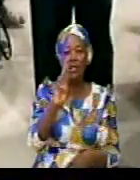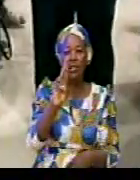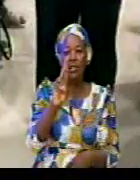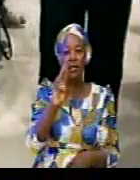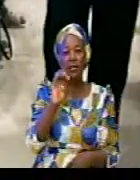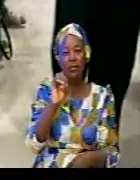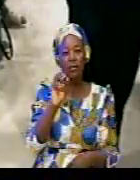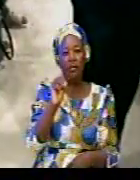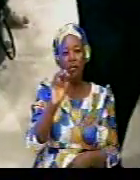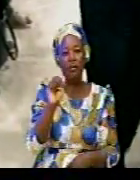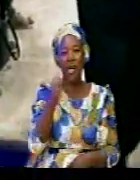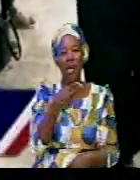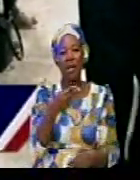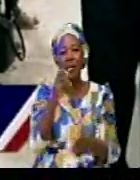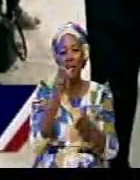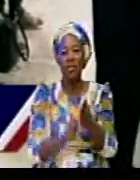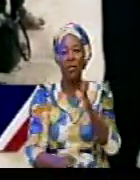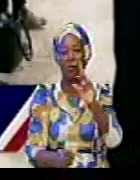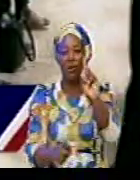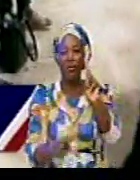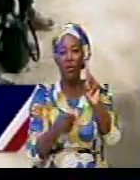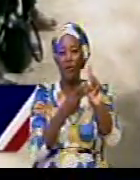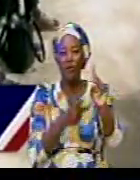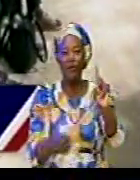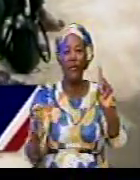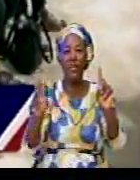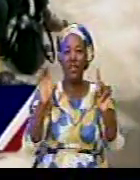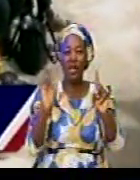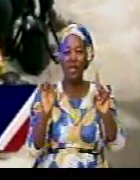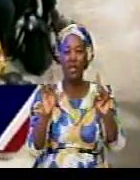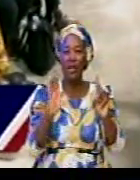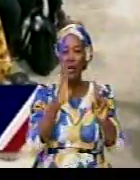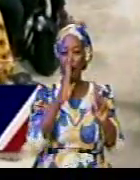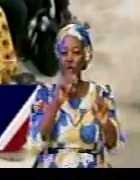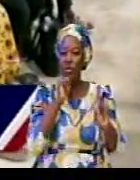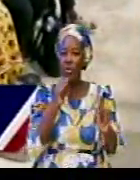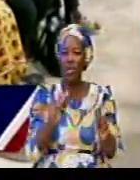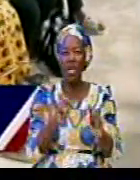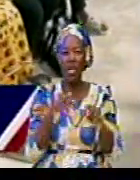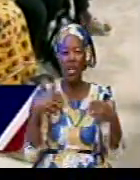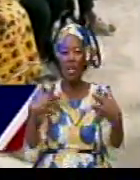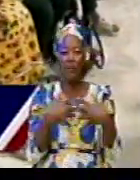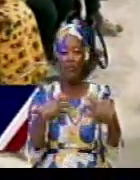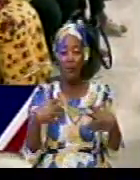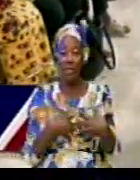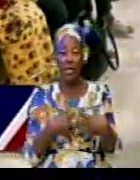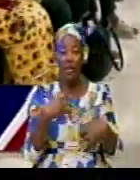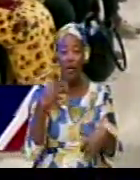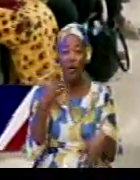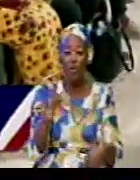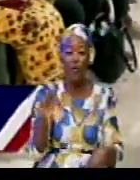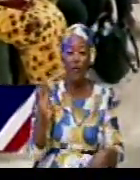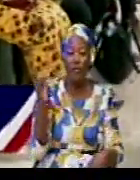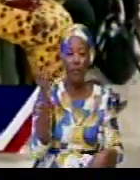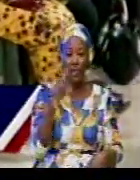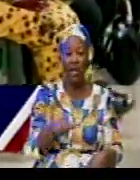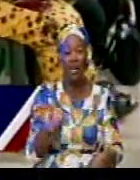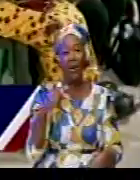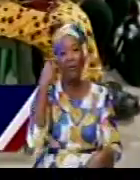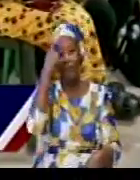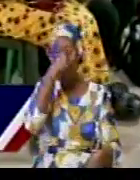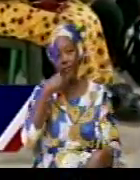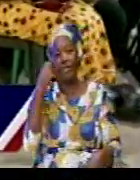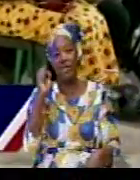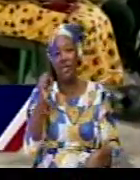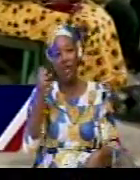at Jeremiah chapter 1, verse 8. Be not